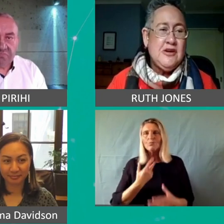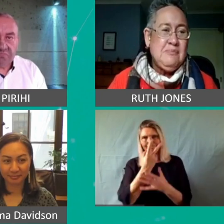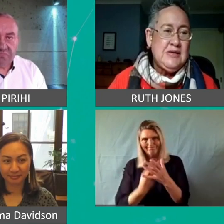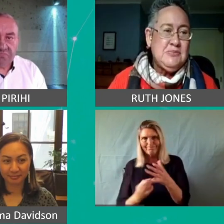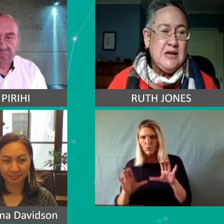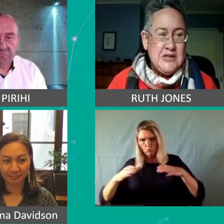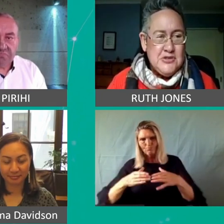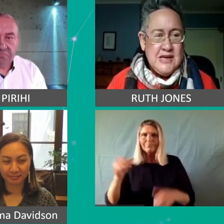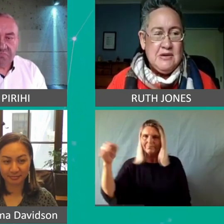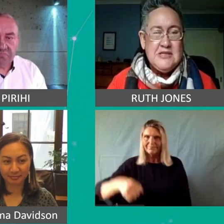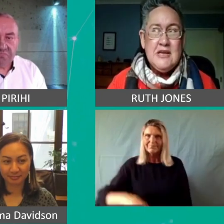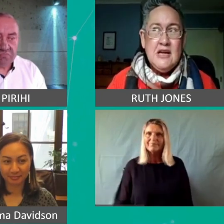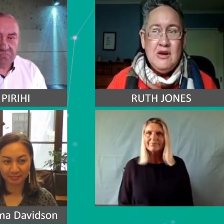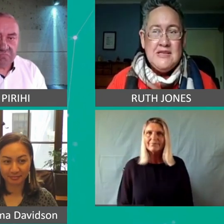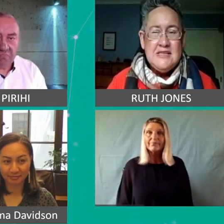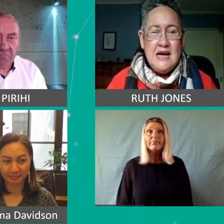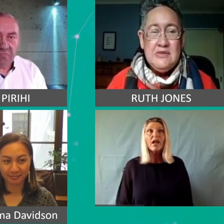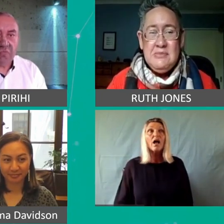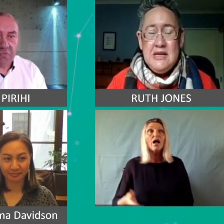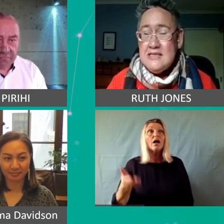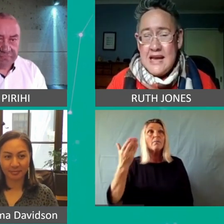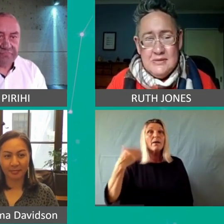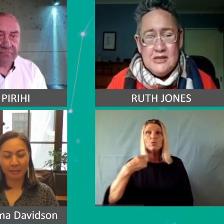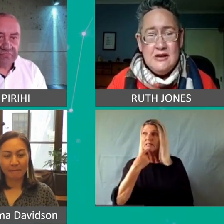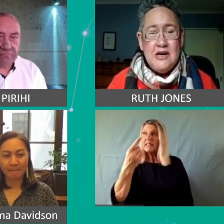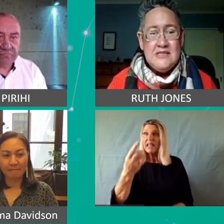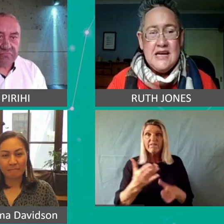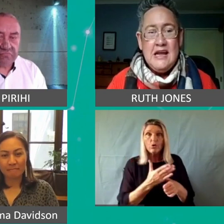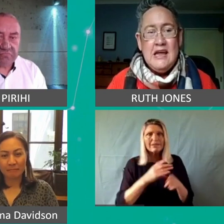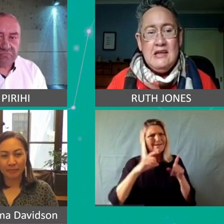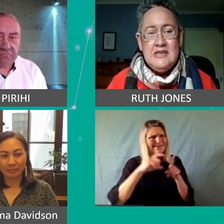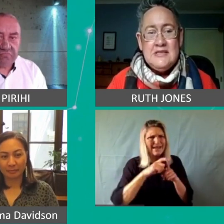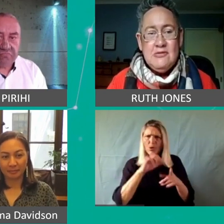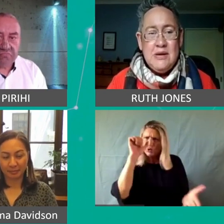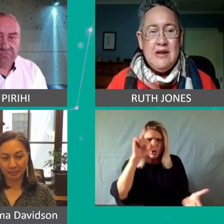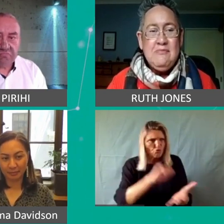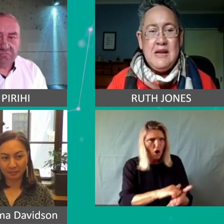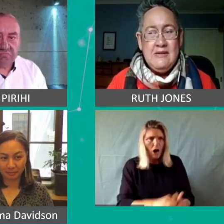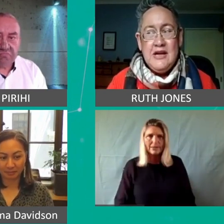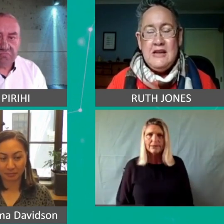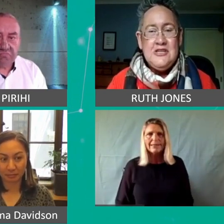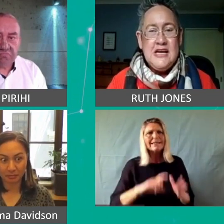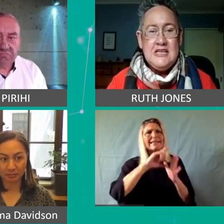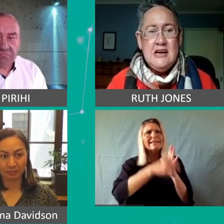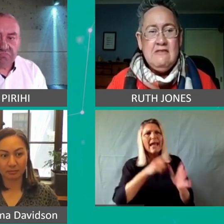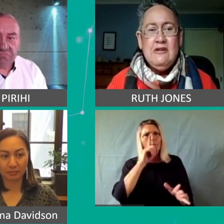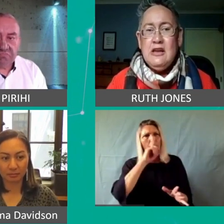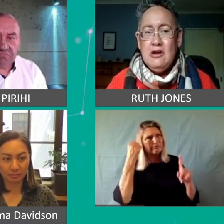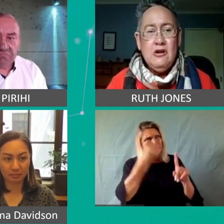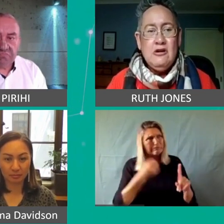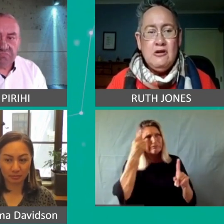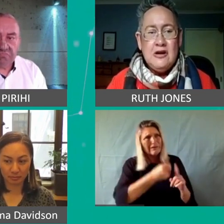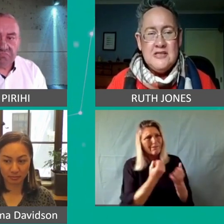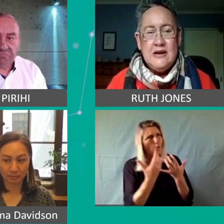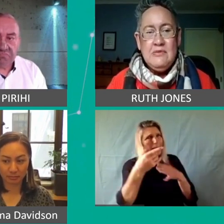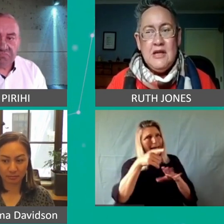also go back to my initial statement when Debbie is absolutely right in saying that disabled people have been advocating for change for a long,